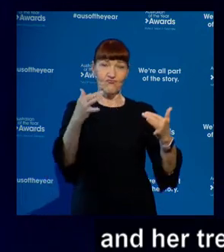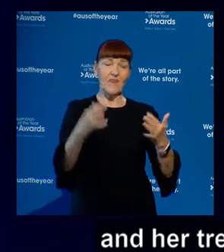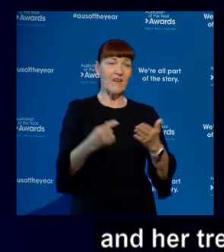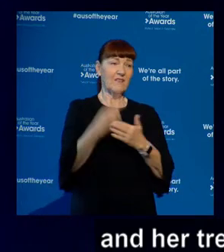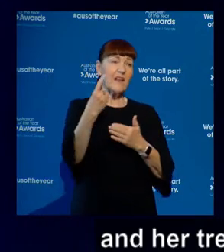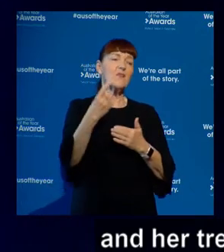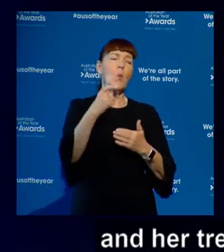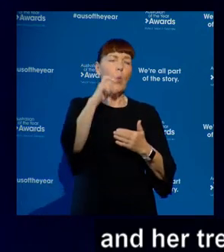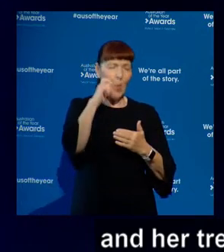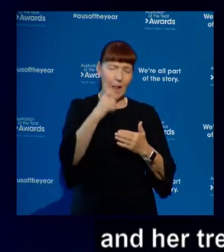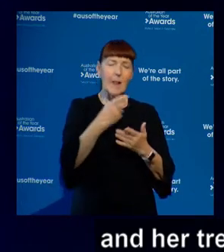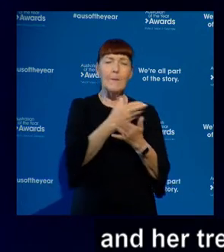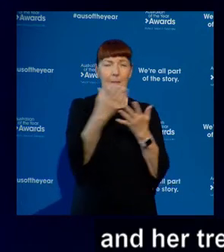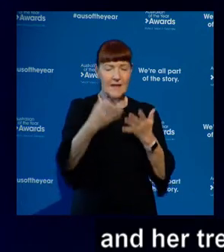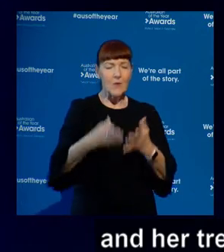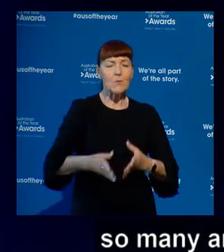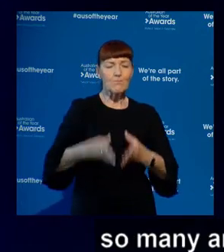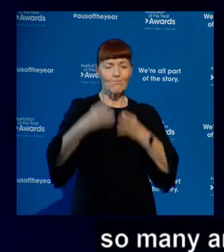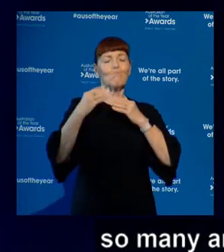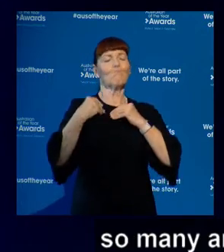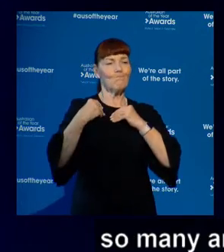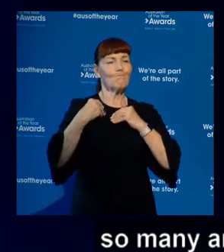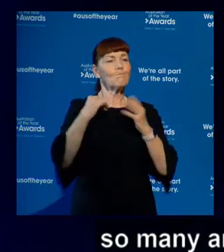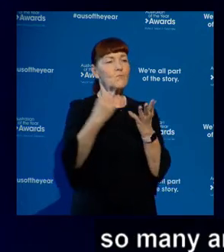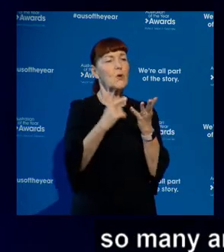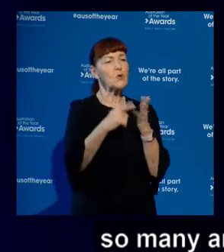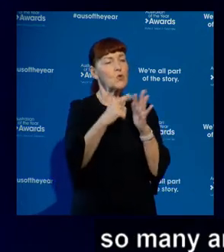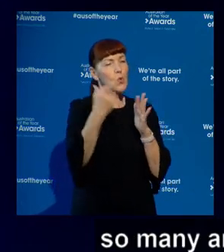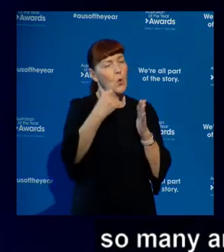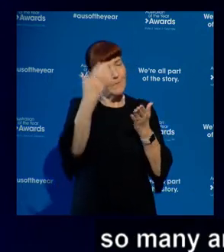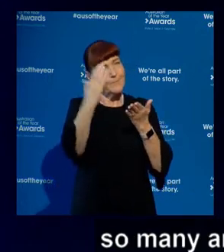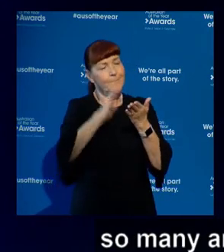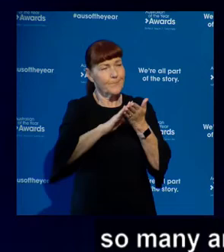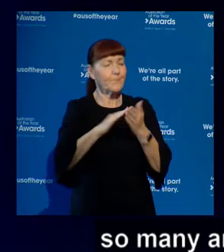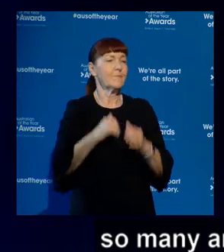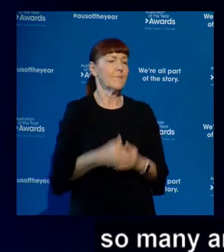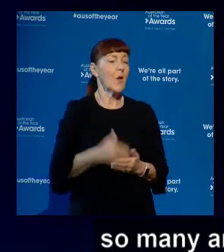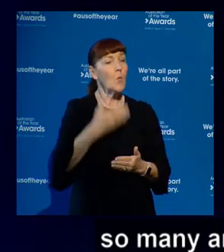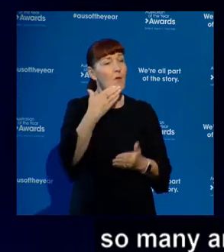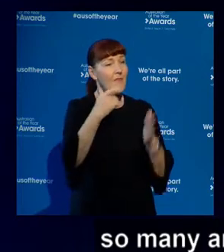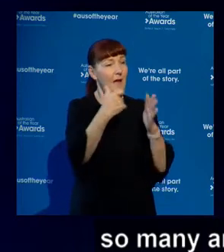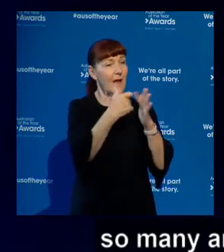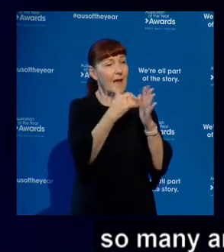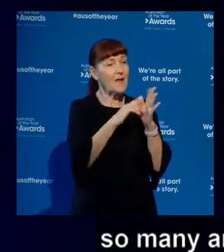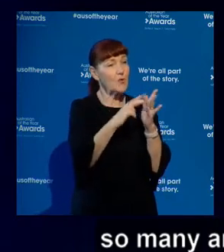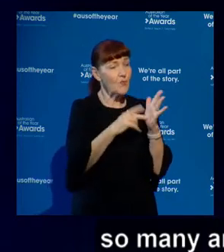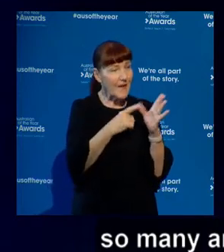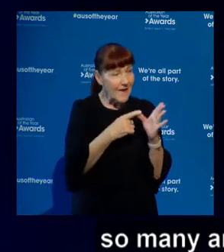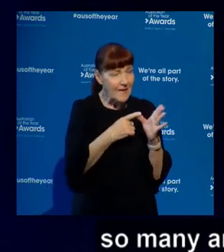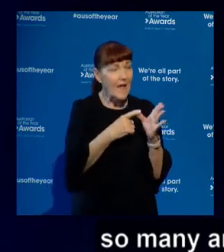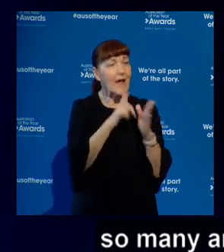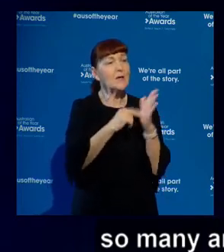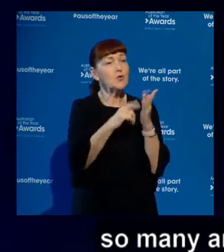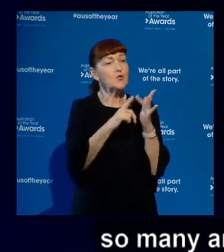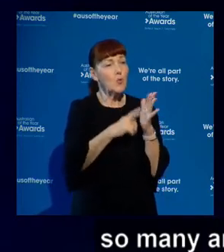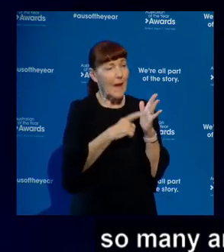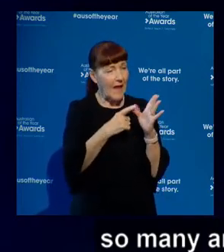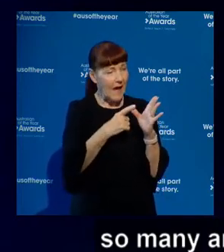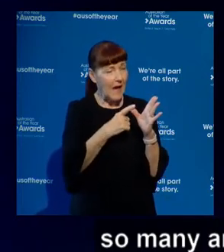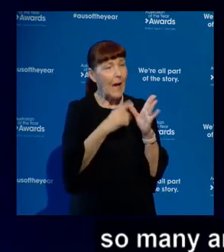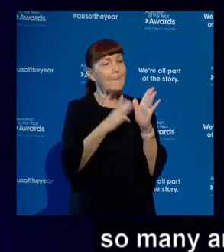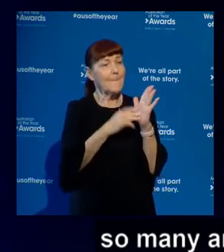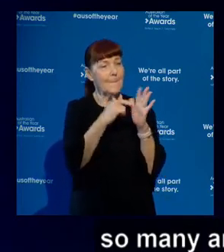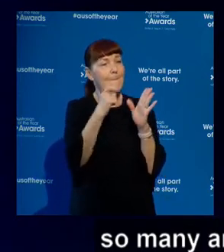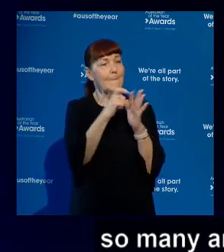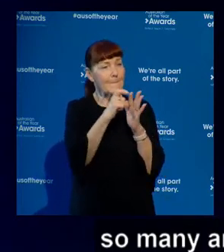many who will carry on Sue's legacy. I want to thank Katrina, Julie and Maddie for their tremendous work and that